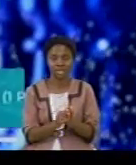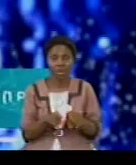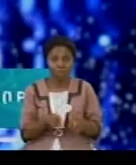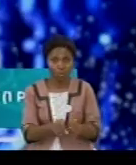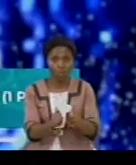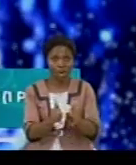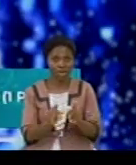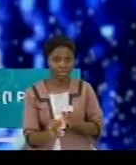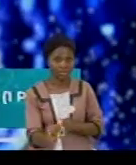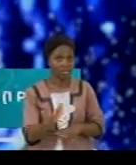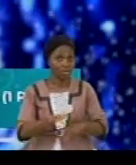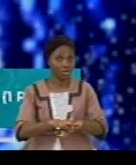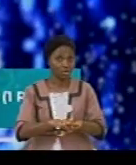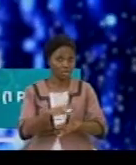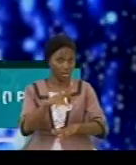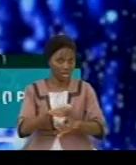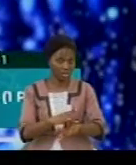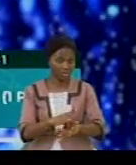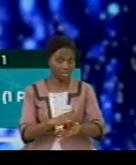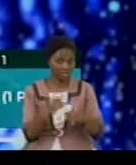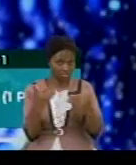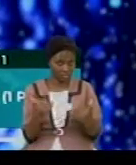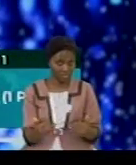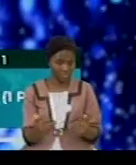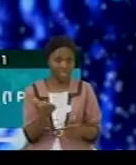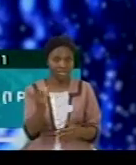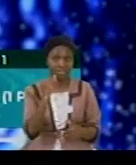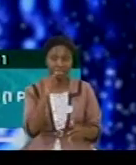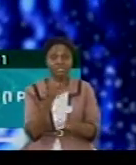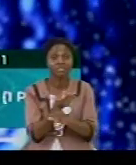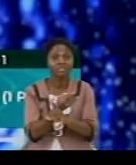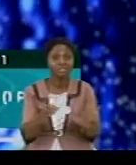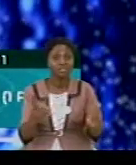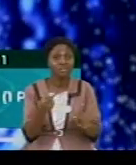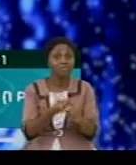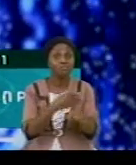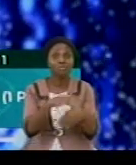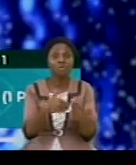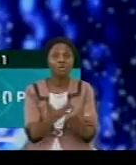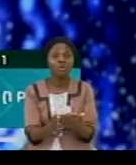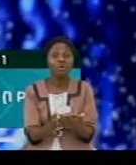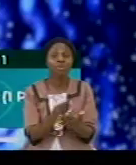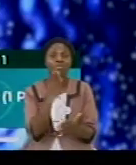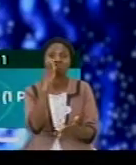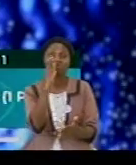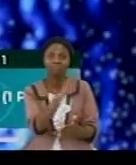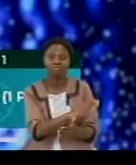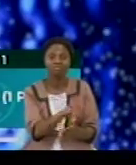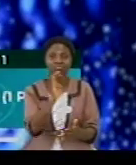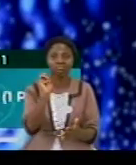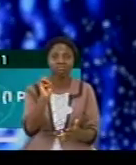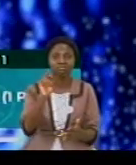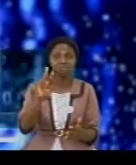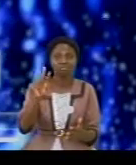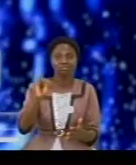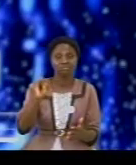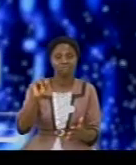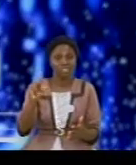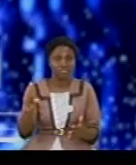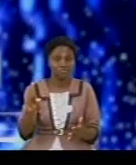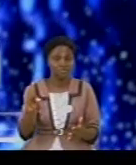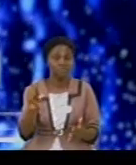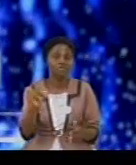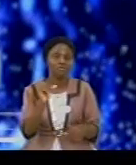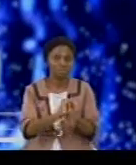even presently, there is deliverance from all evil works. In 2 Timothy chapter 4, verse